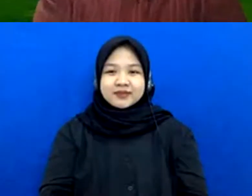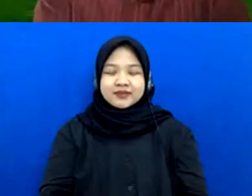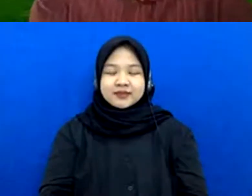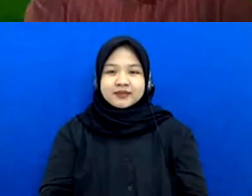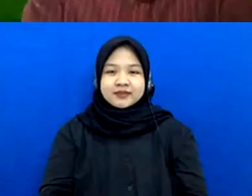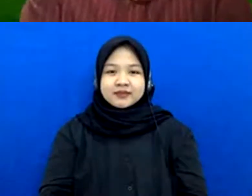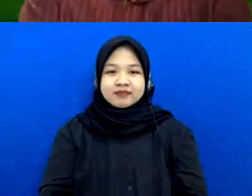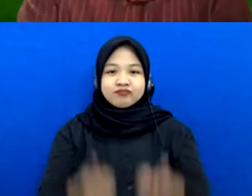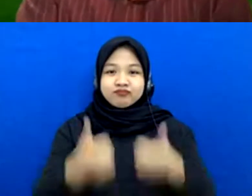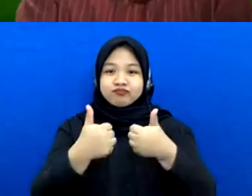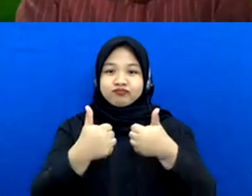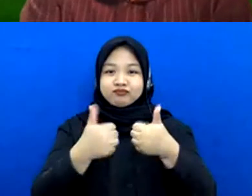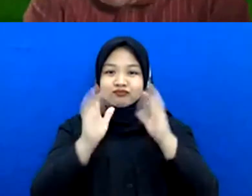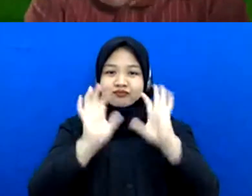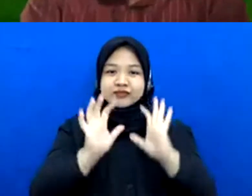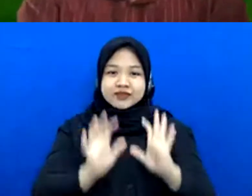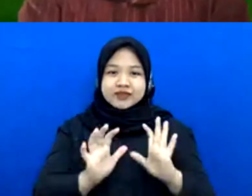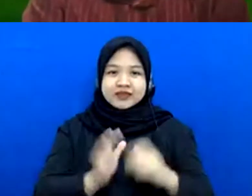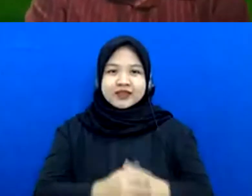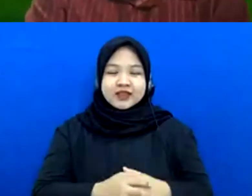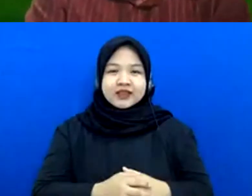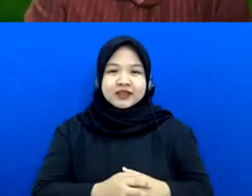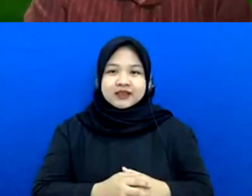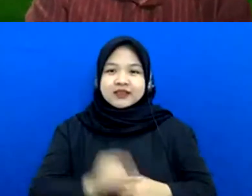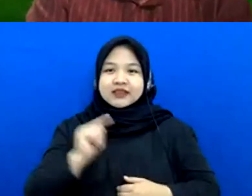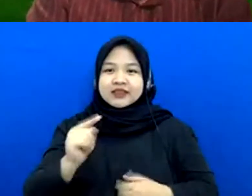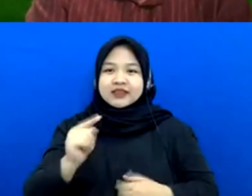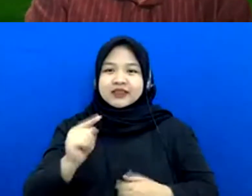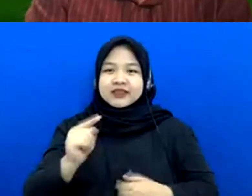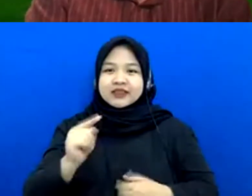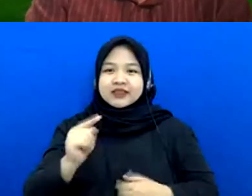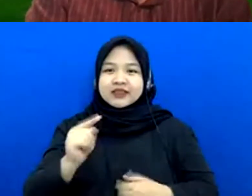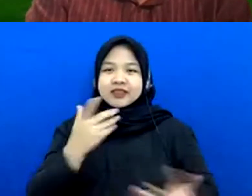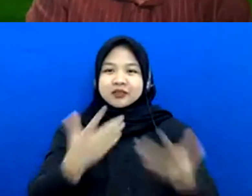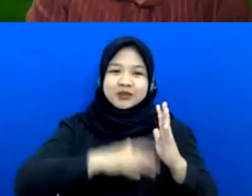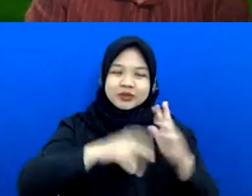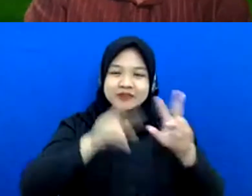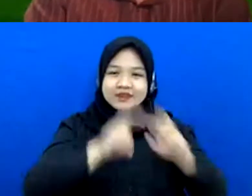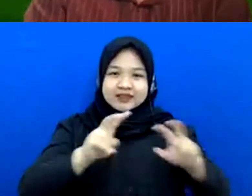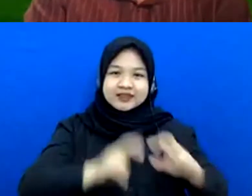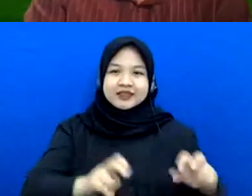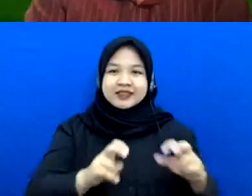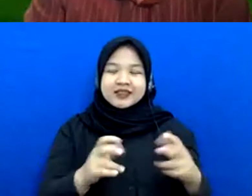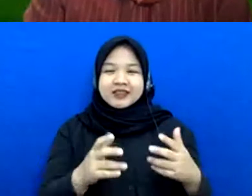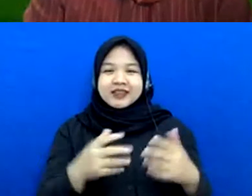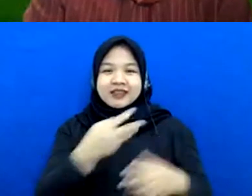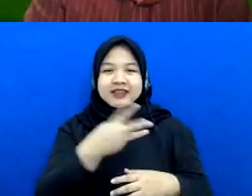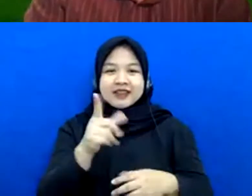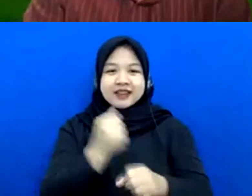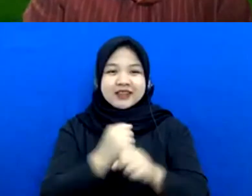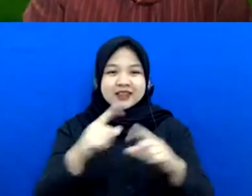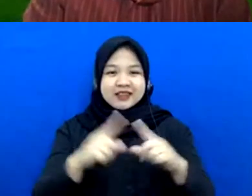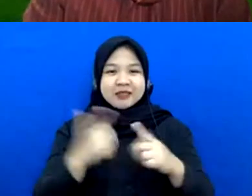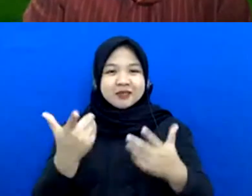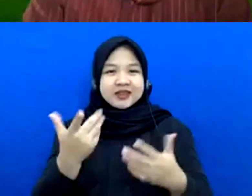So well done. This is probably a study that, as Elga will know, is